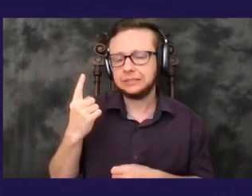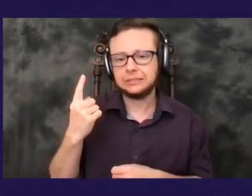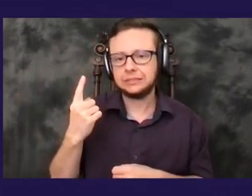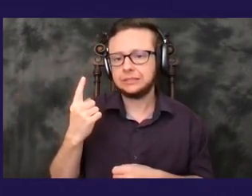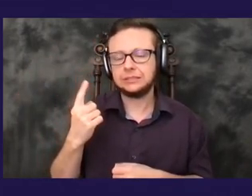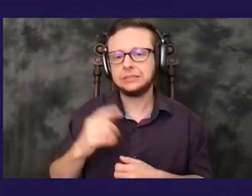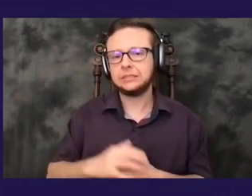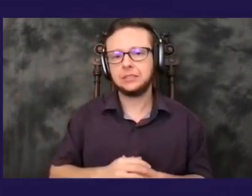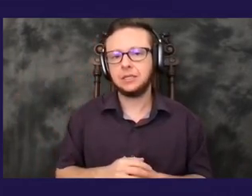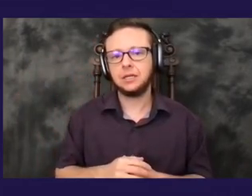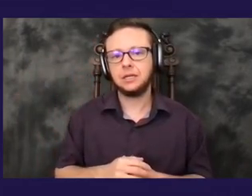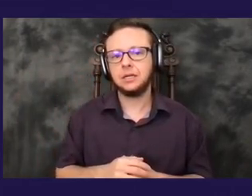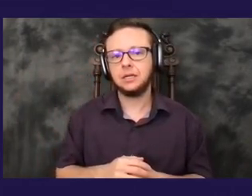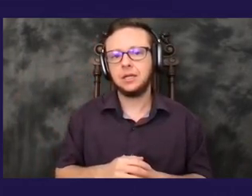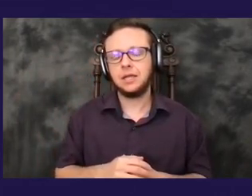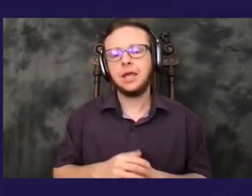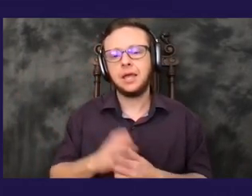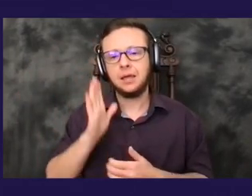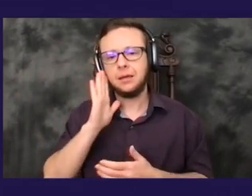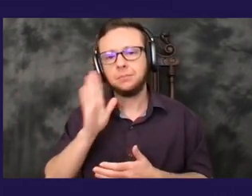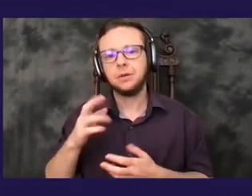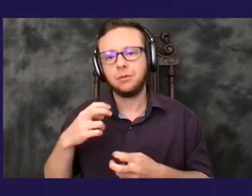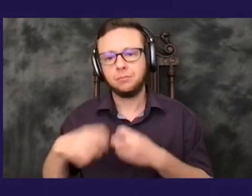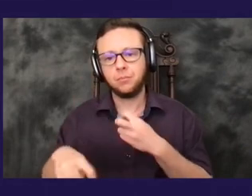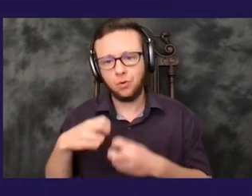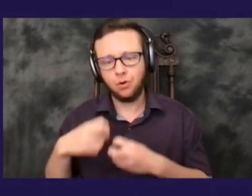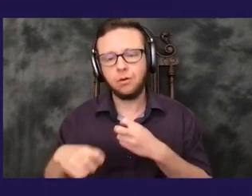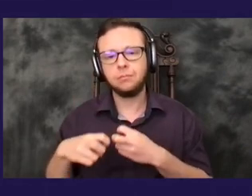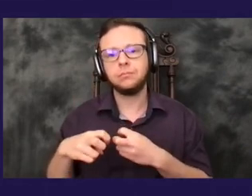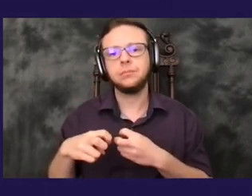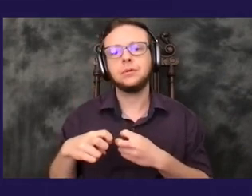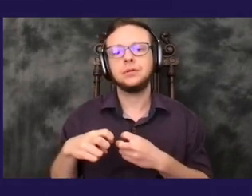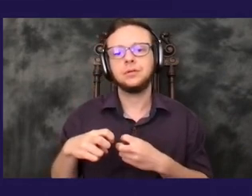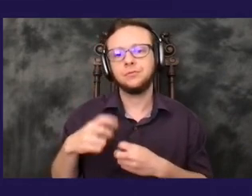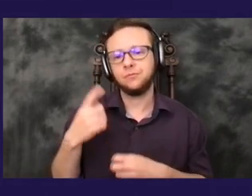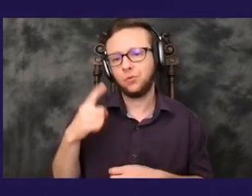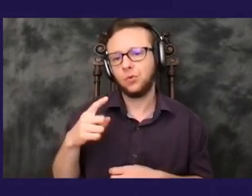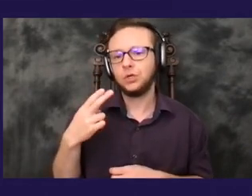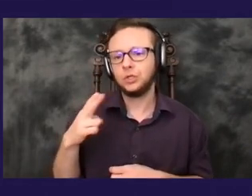it is emblematic of hubris, and hubris